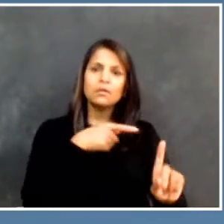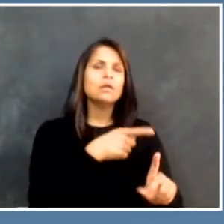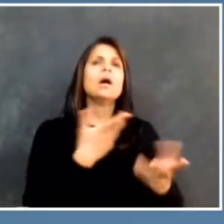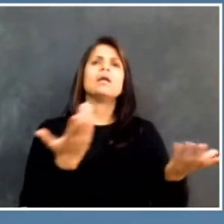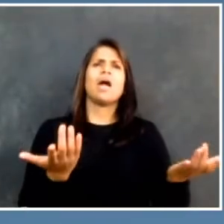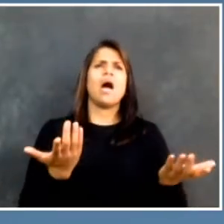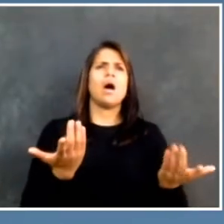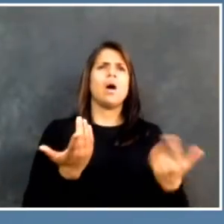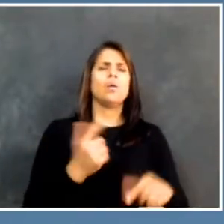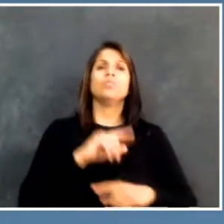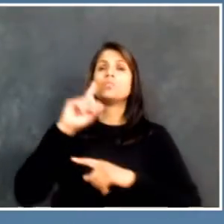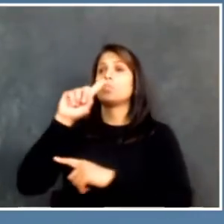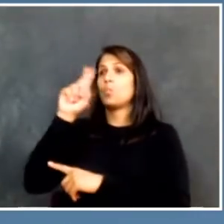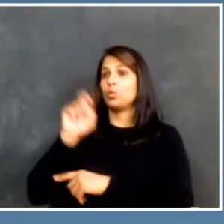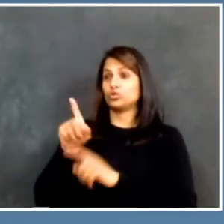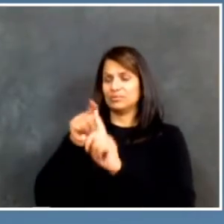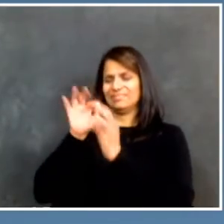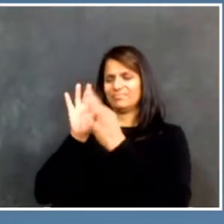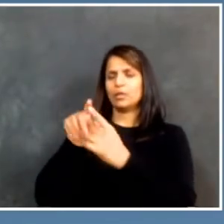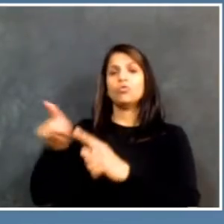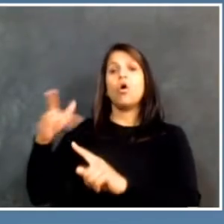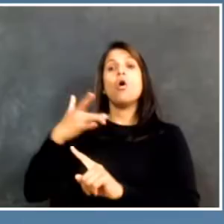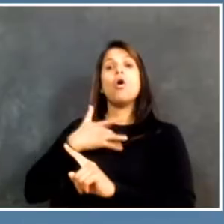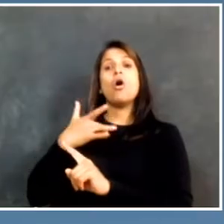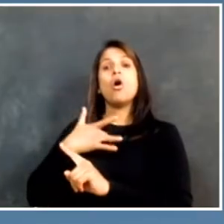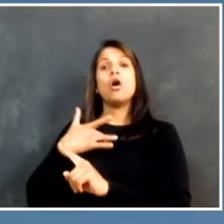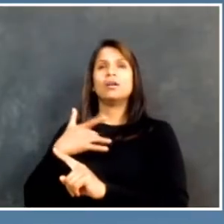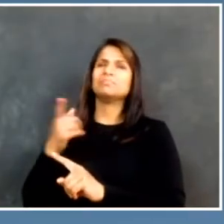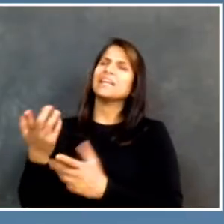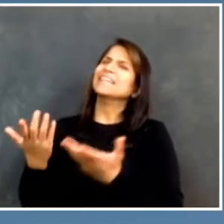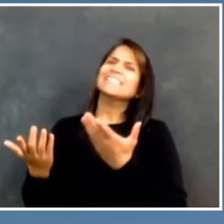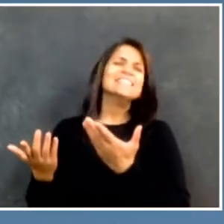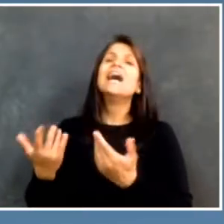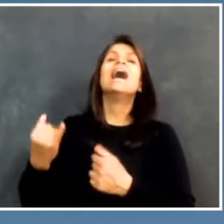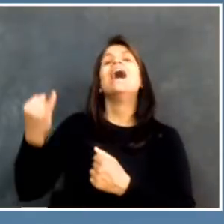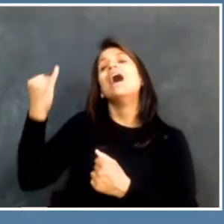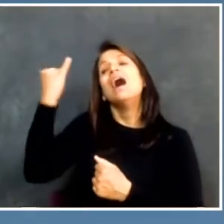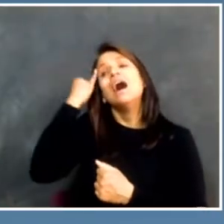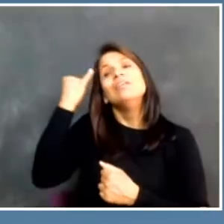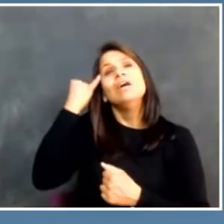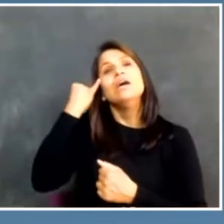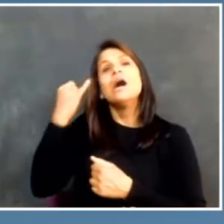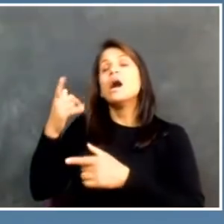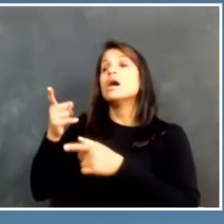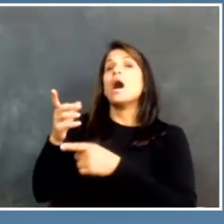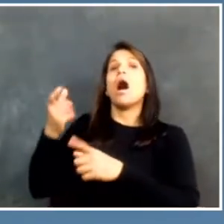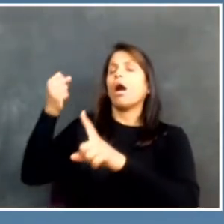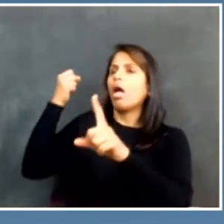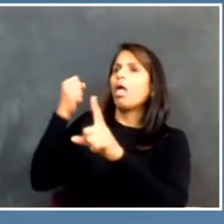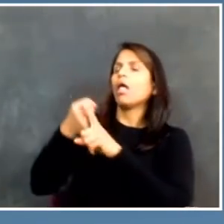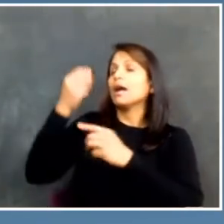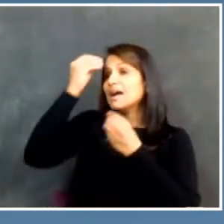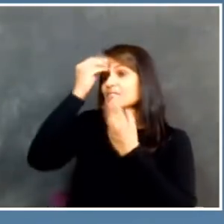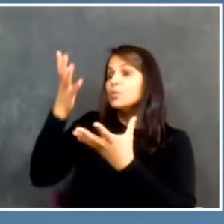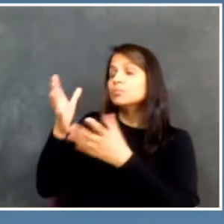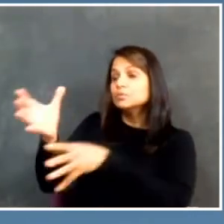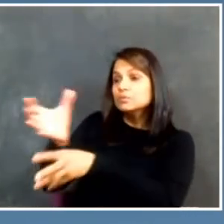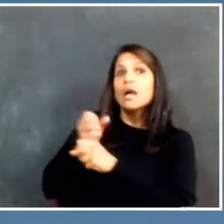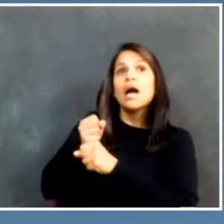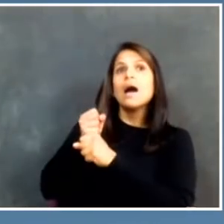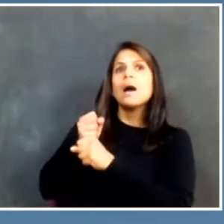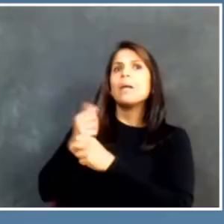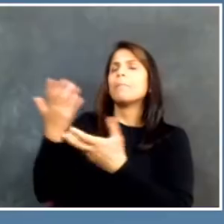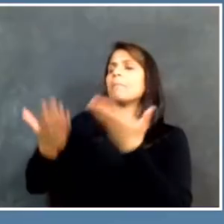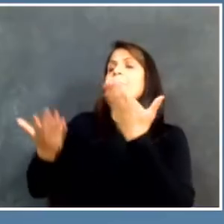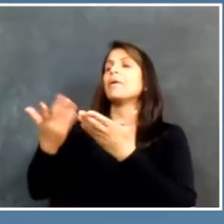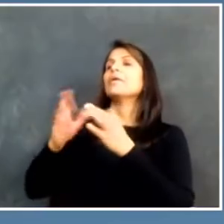because what we won't have is the breakdown of severity of underlying chronic illness,